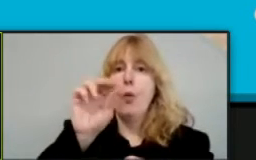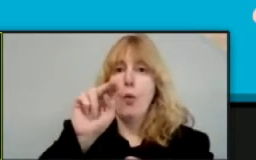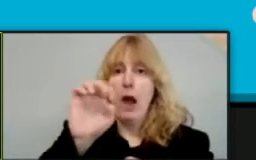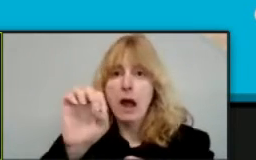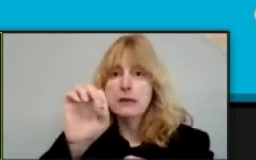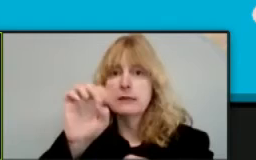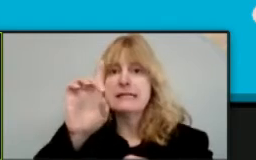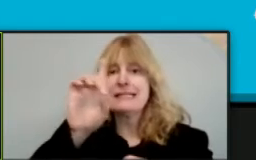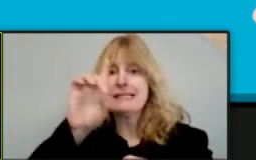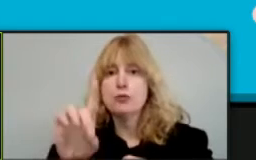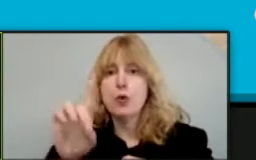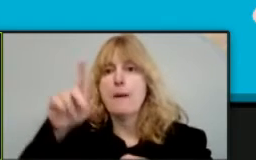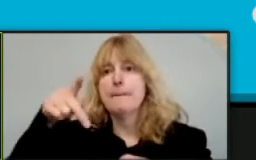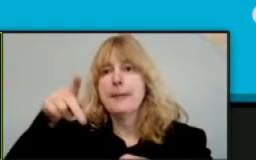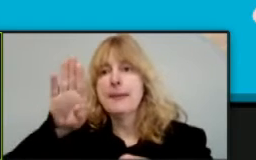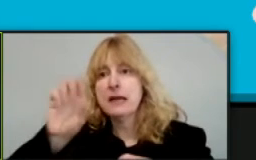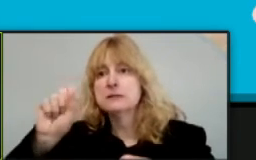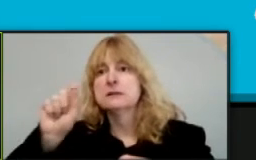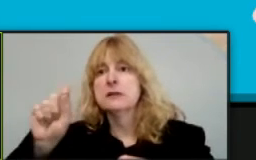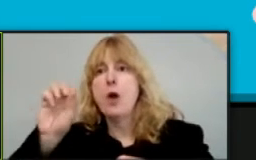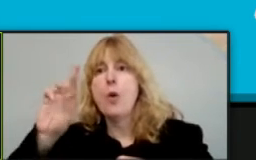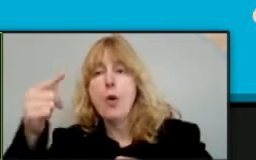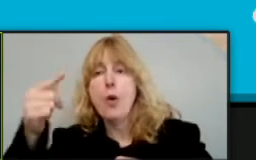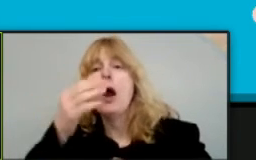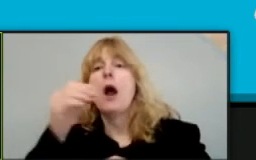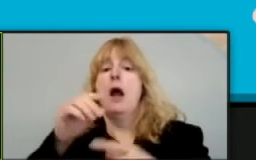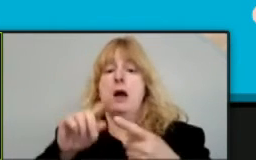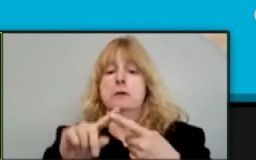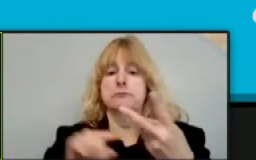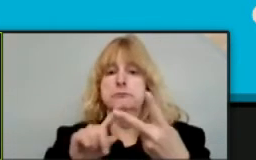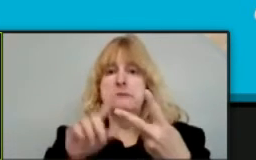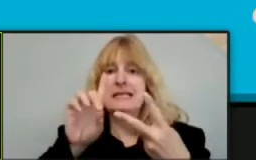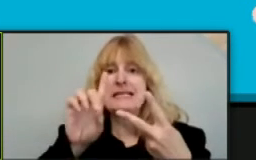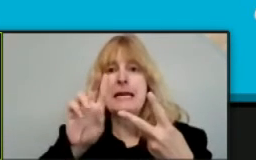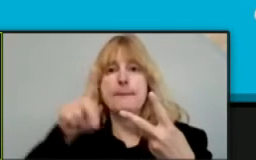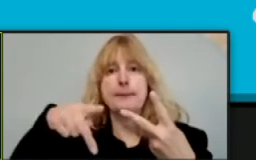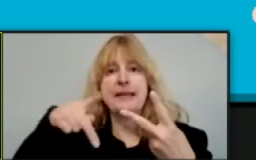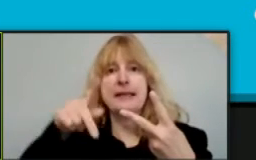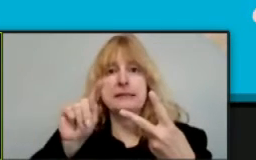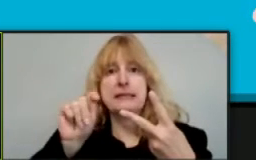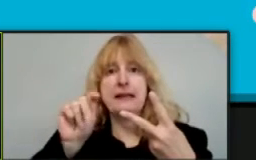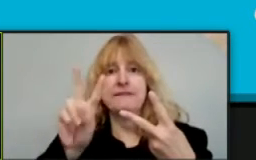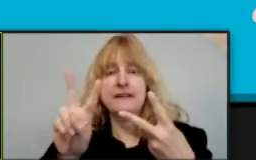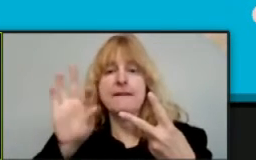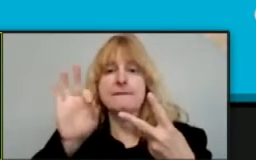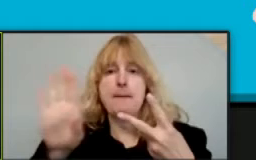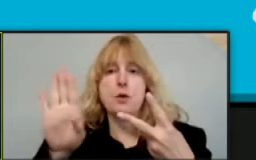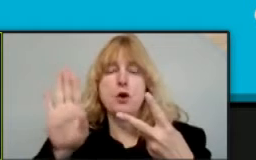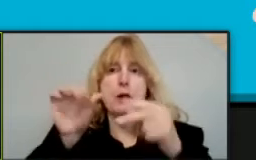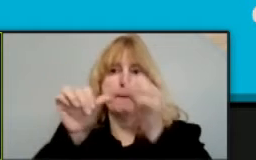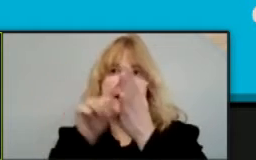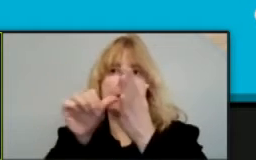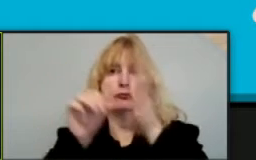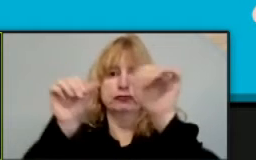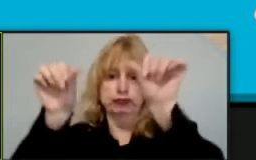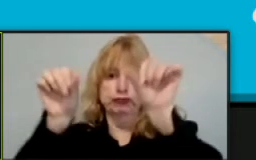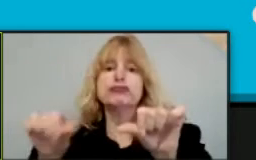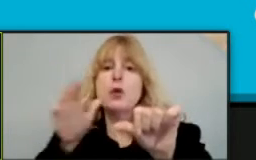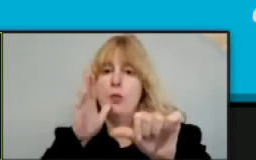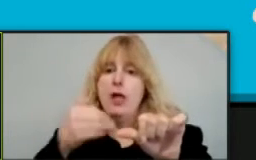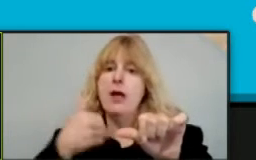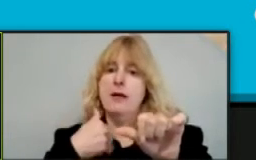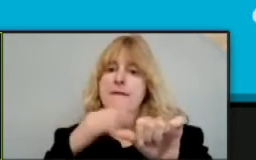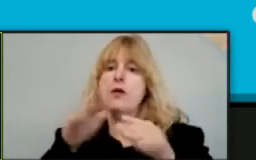onedetroitpbs.org and on DPTV's Facebook page. For our experts, please remember to speak slowly for